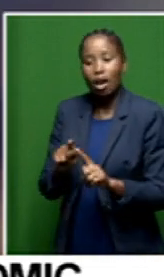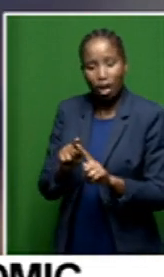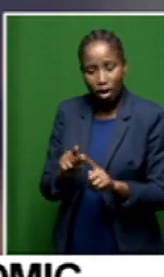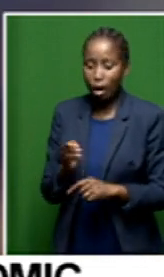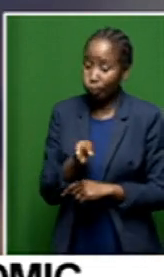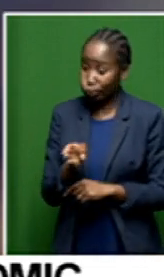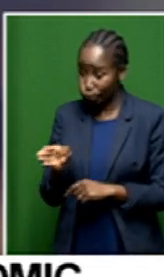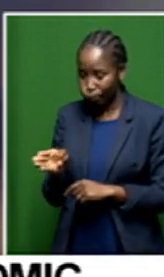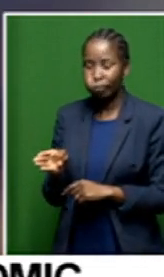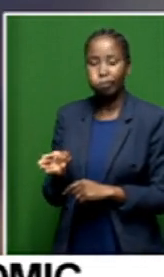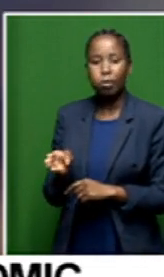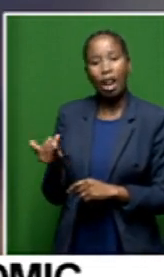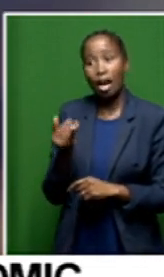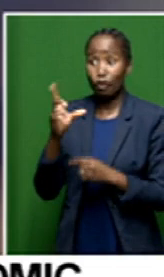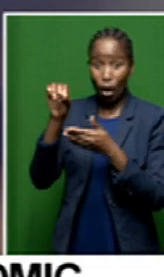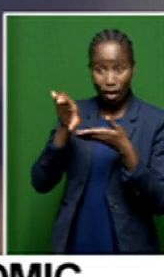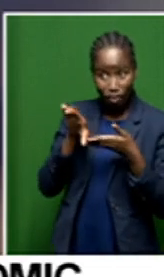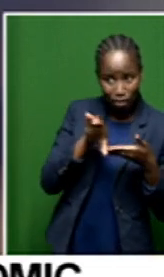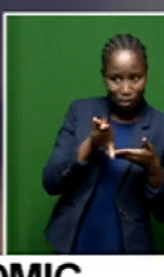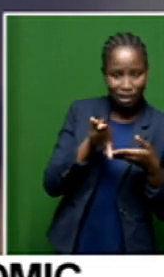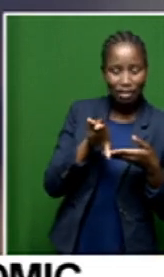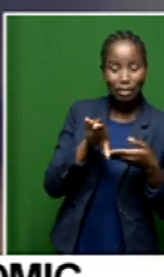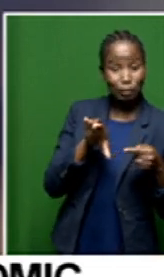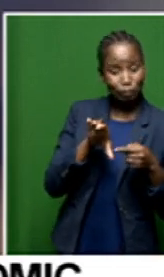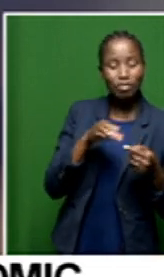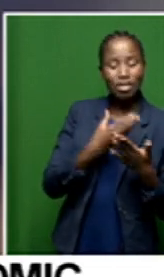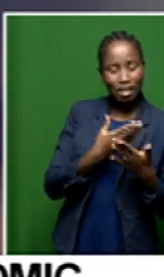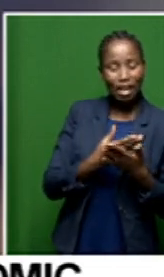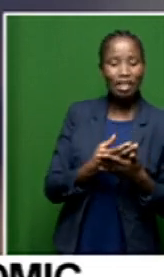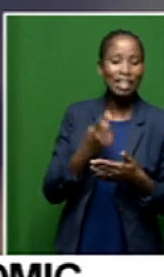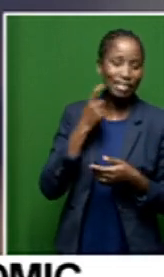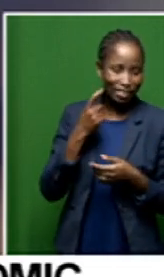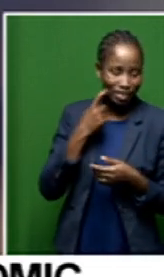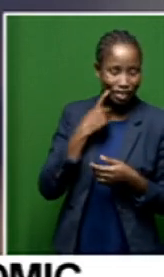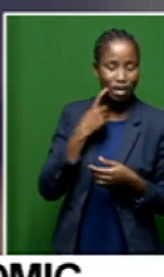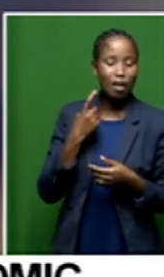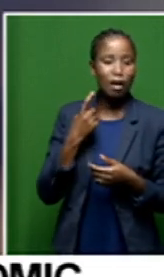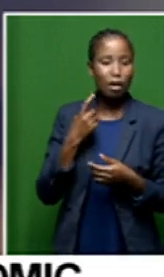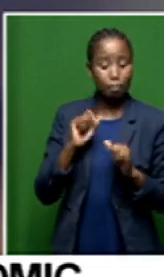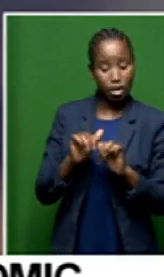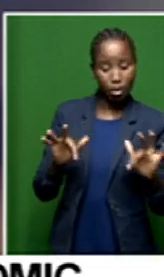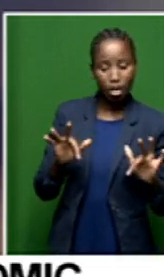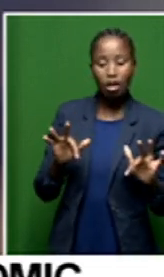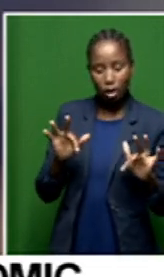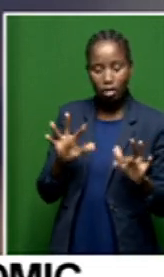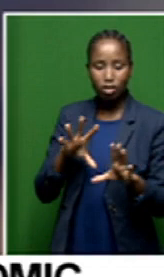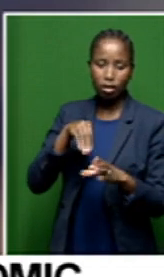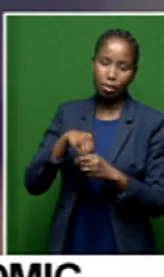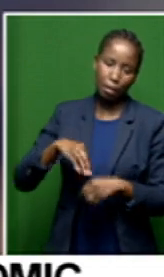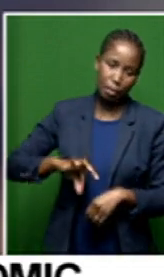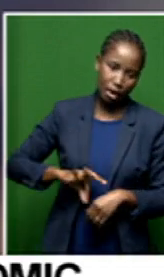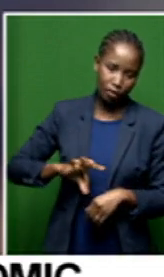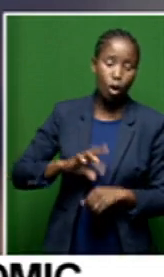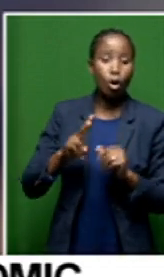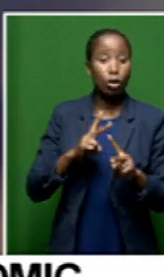infrastructure investments, for example, are trickling into the spaces where the people are. And particular focus,